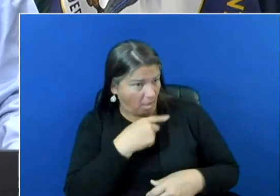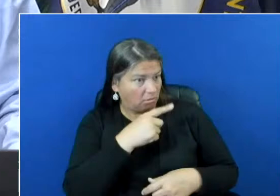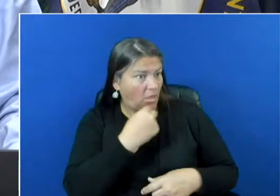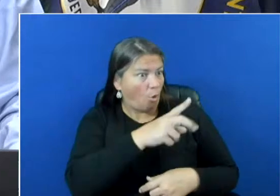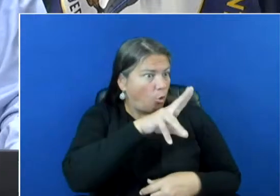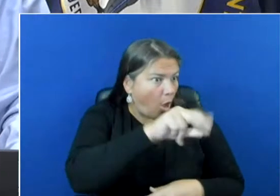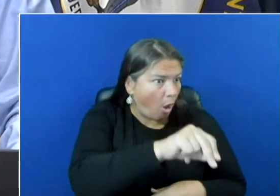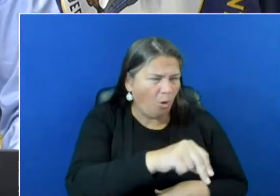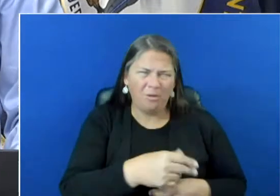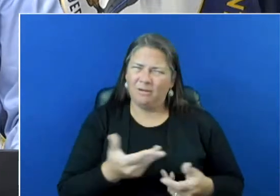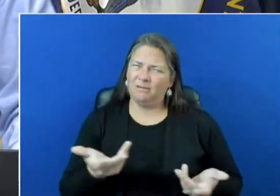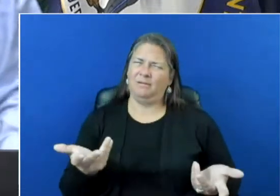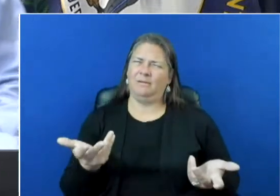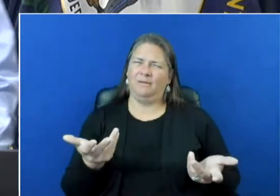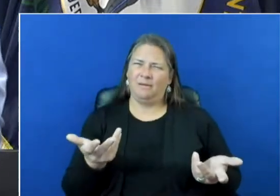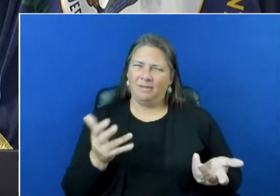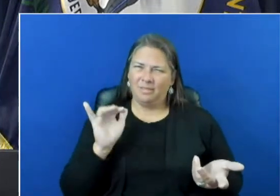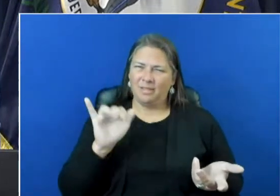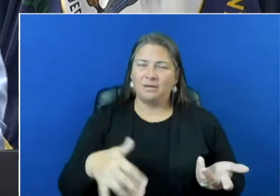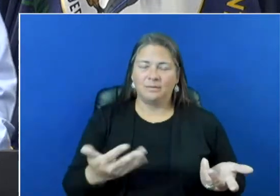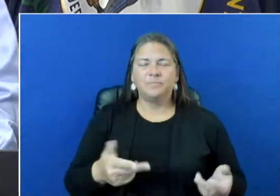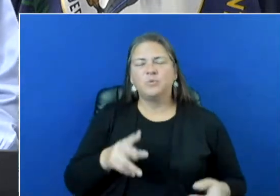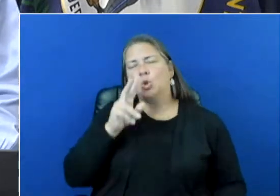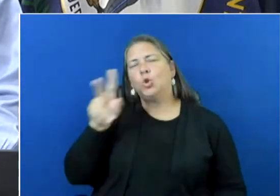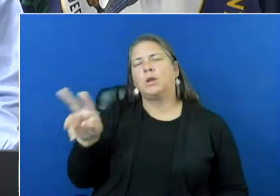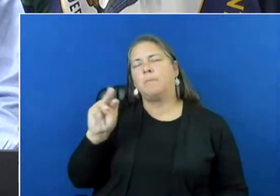Melissa Patrick with Kentucky Health News.